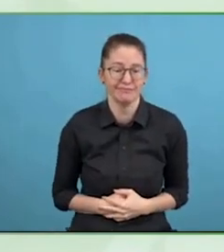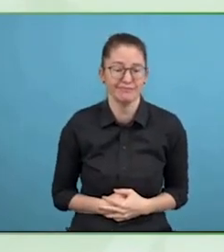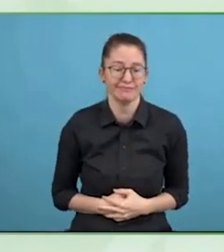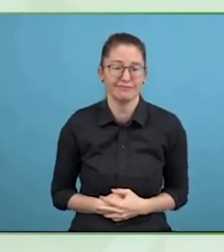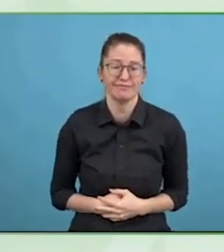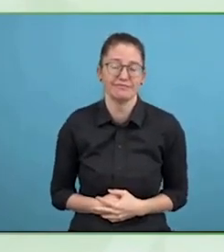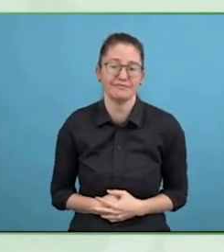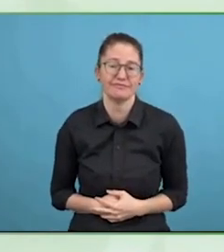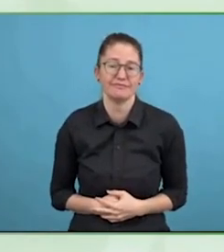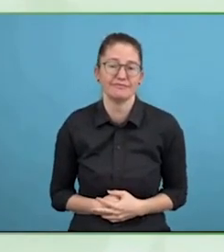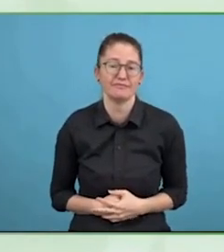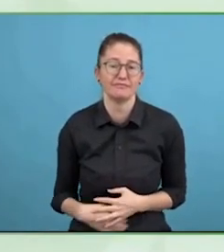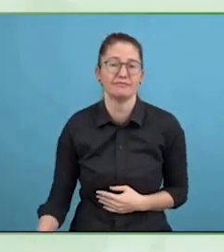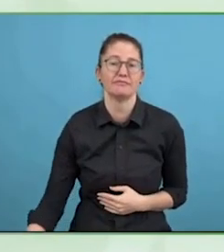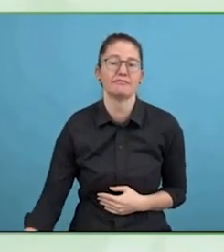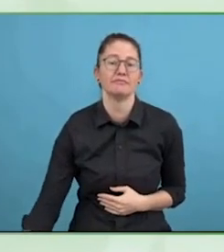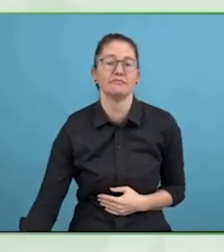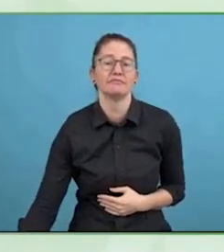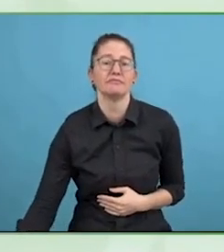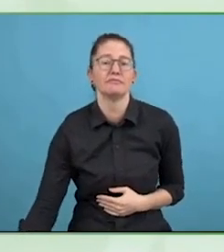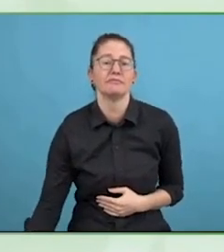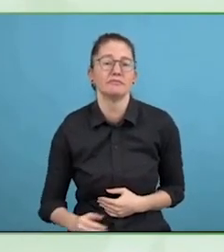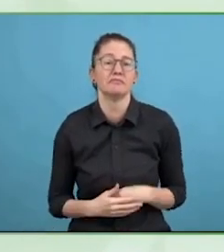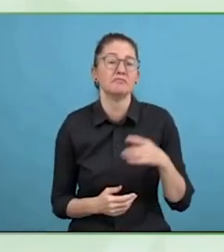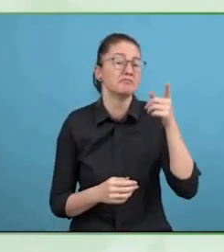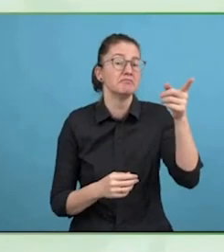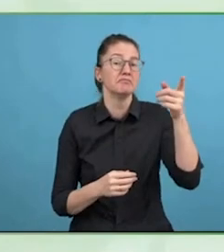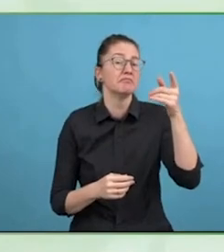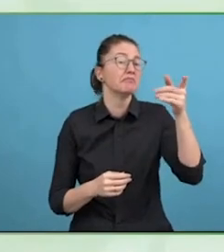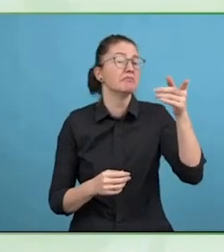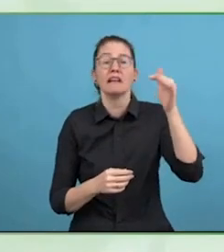participation.cbm.org. Perfect, perfect.